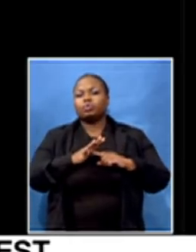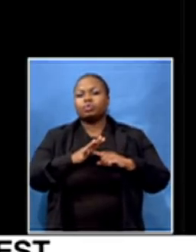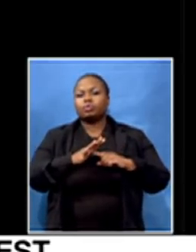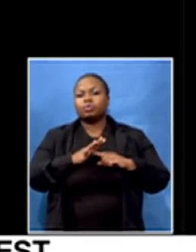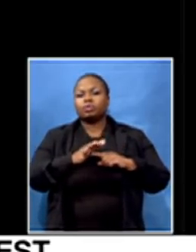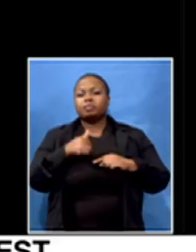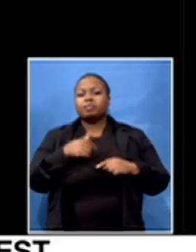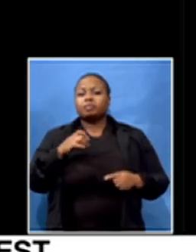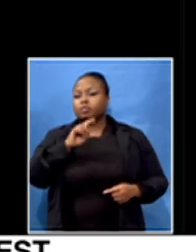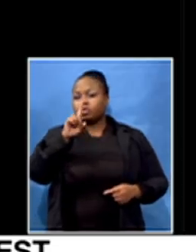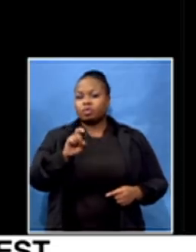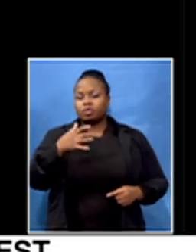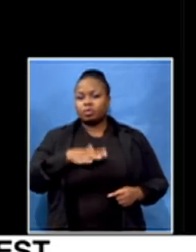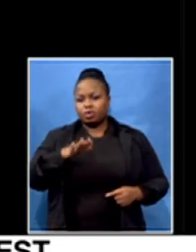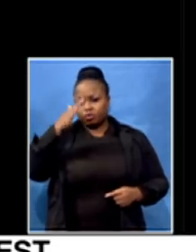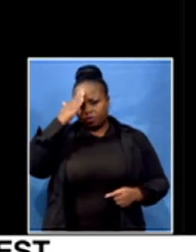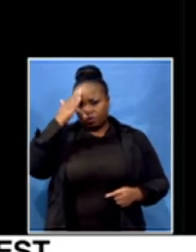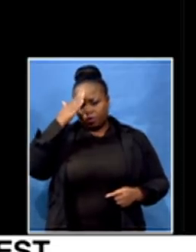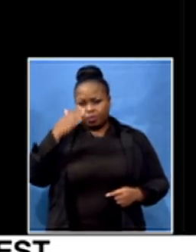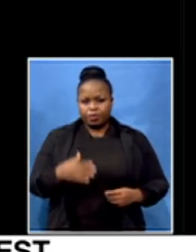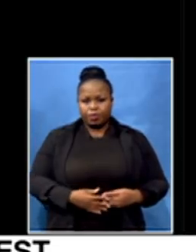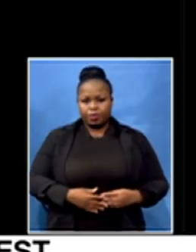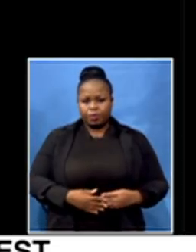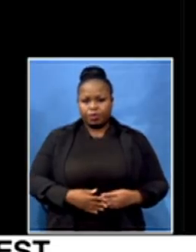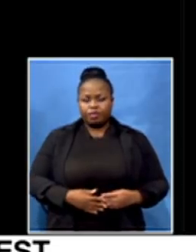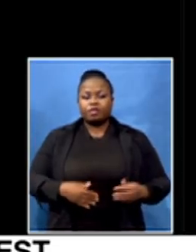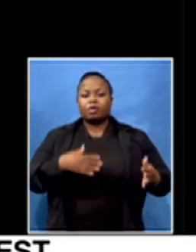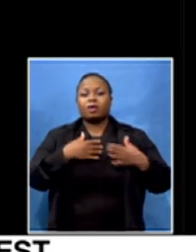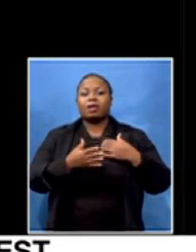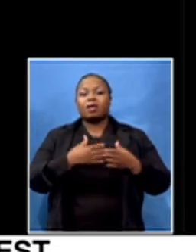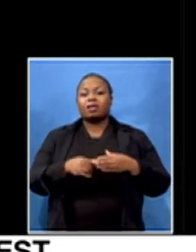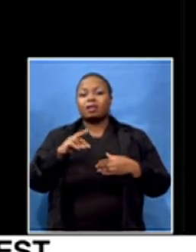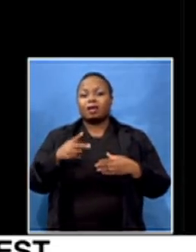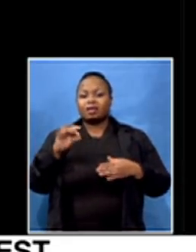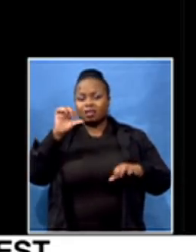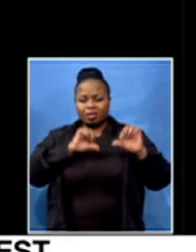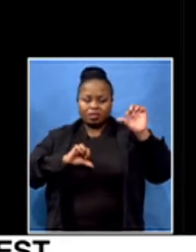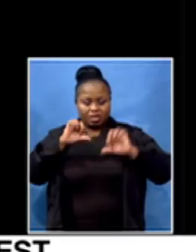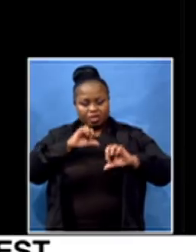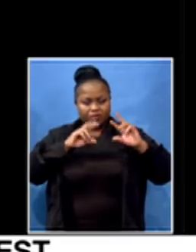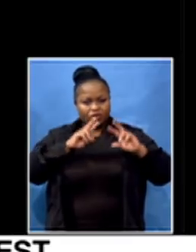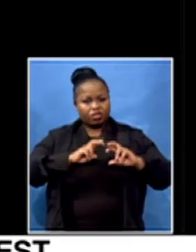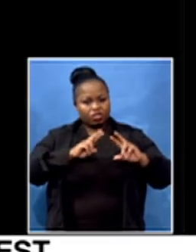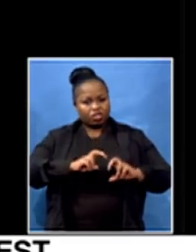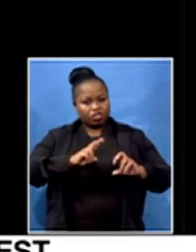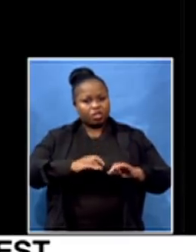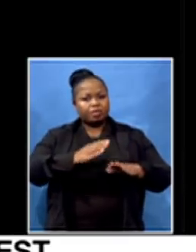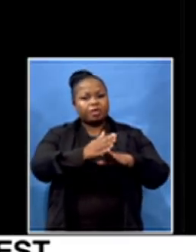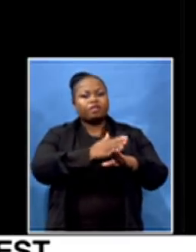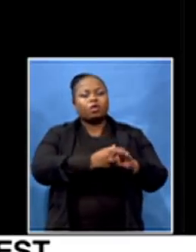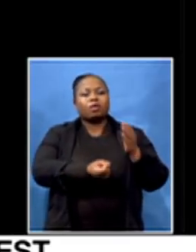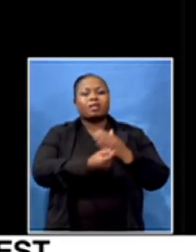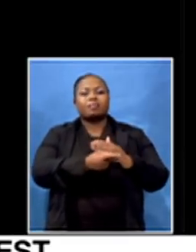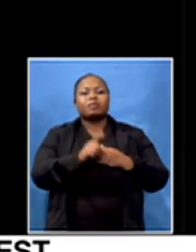my question is, for any research, scientific research to be done, you need to have peer review.